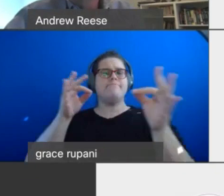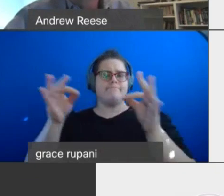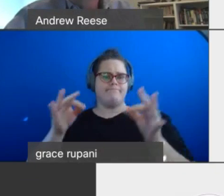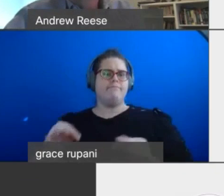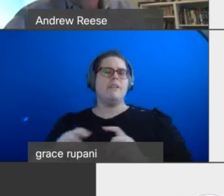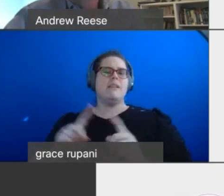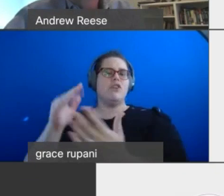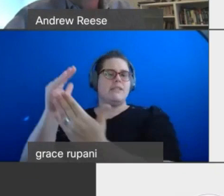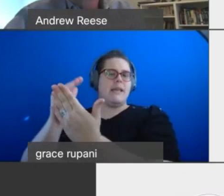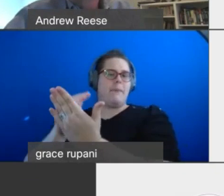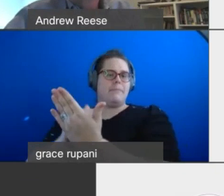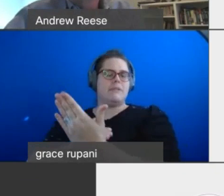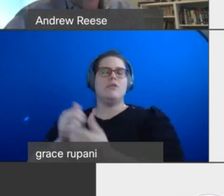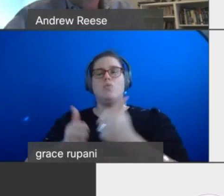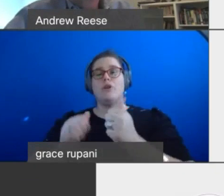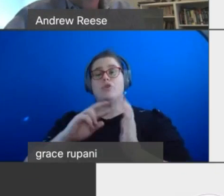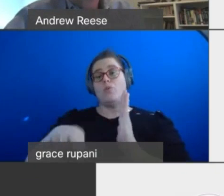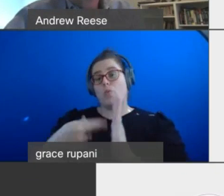to apply for what training.